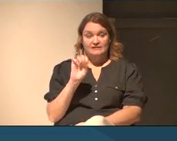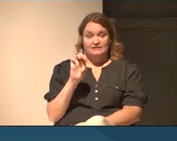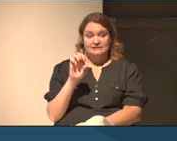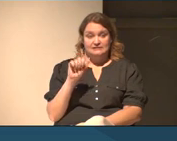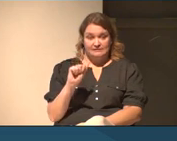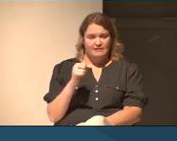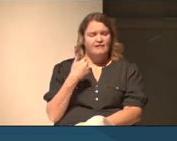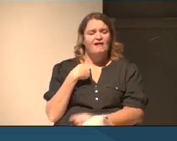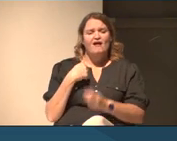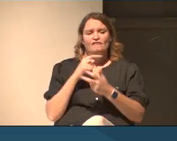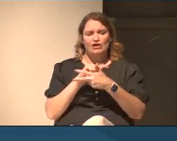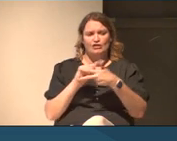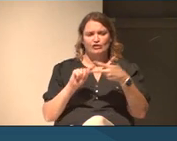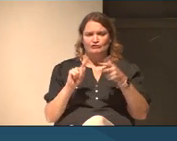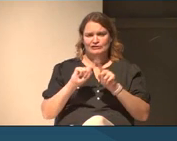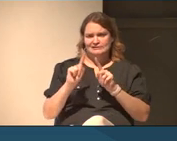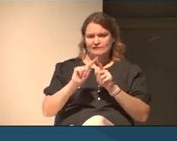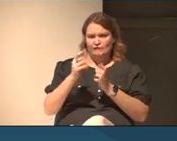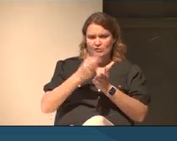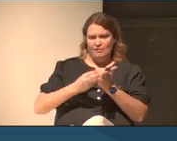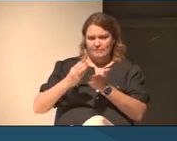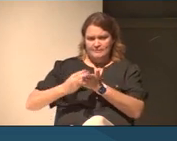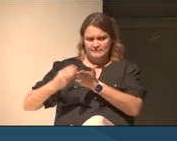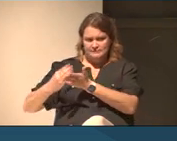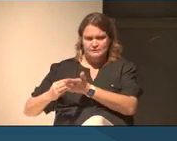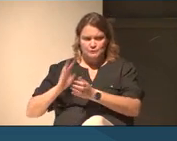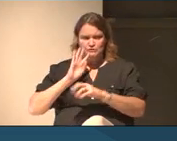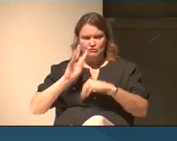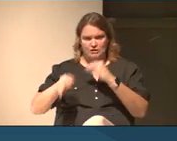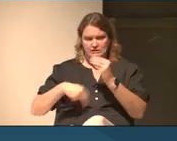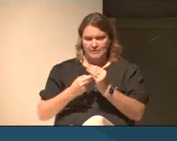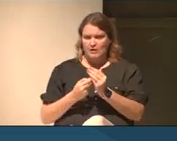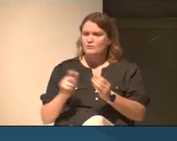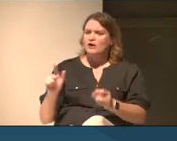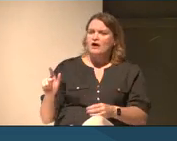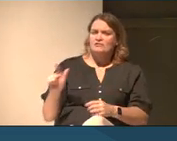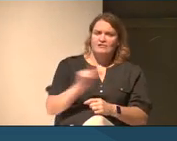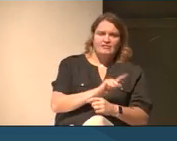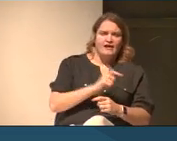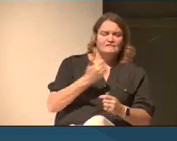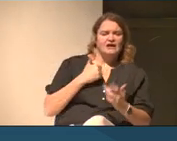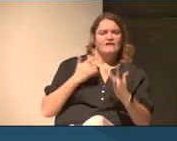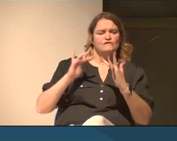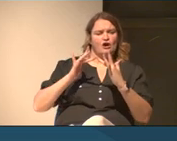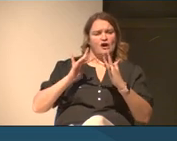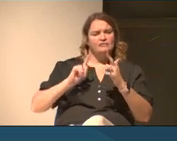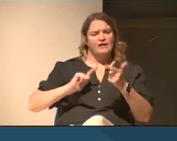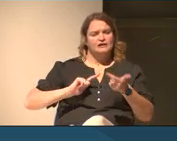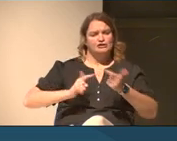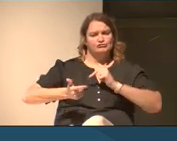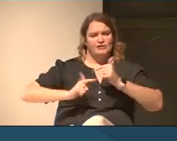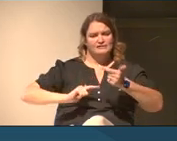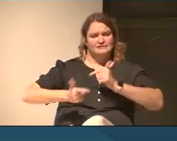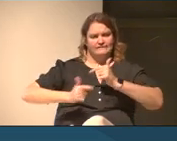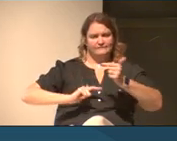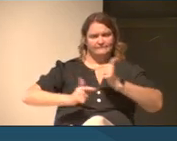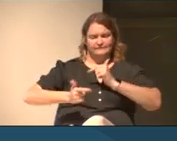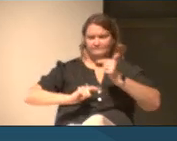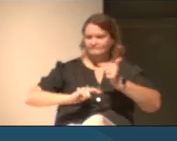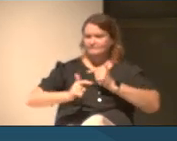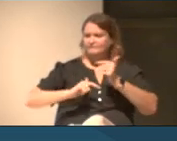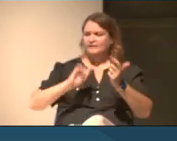the three elements that I talked about. On the far left is the online interactivity, online interactive. In the middle is